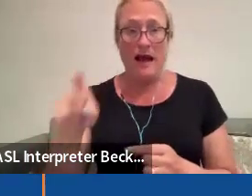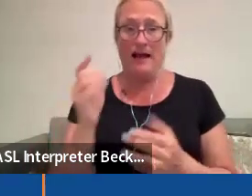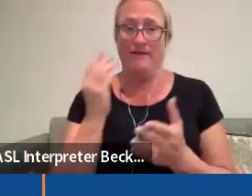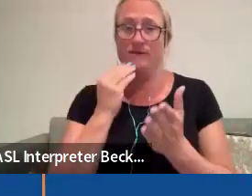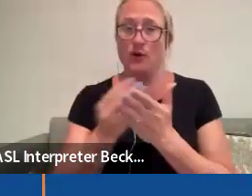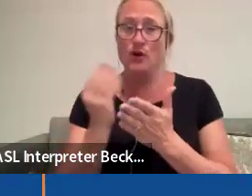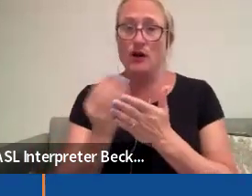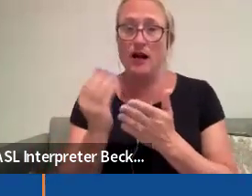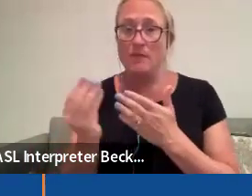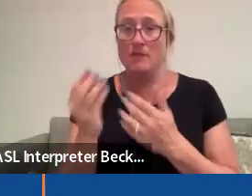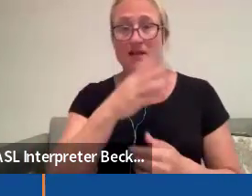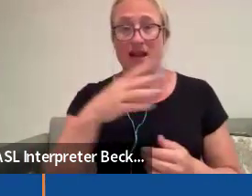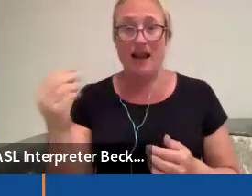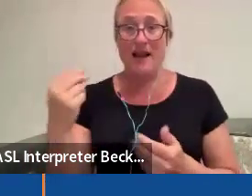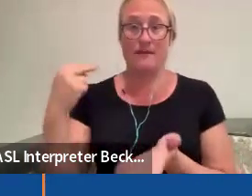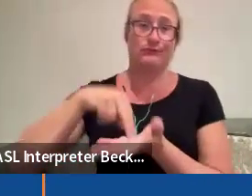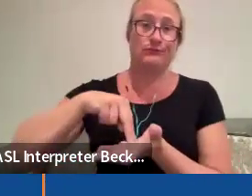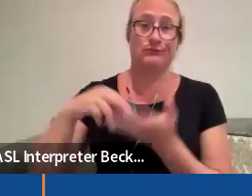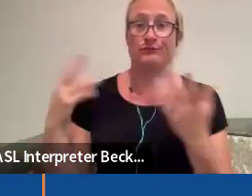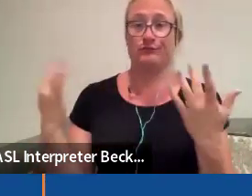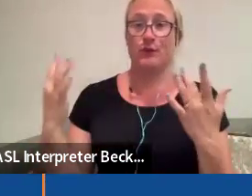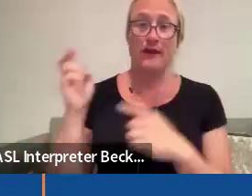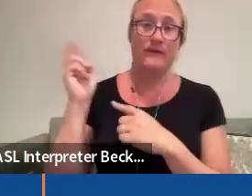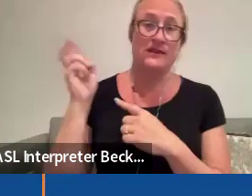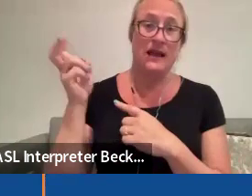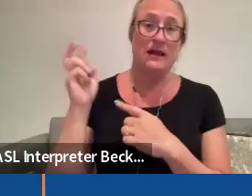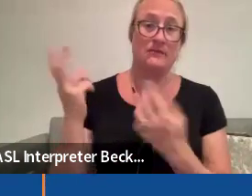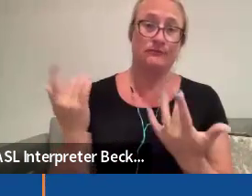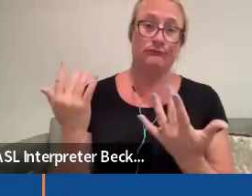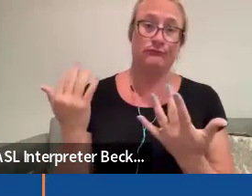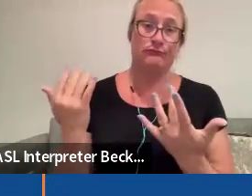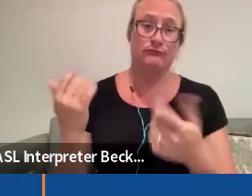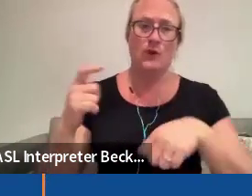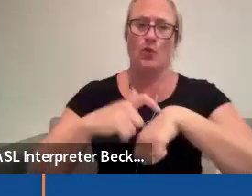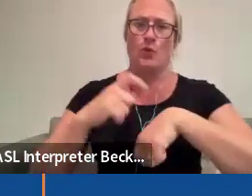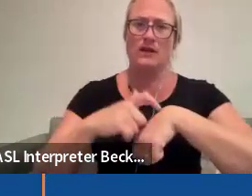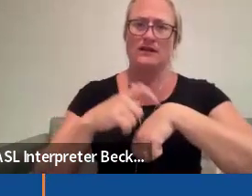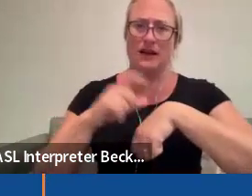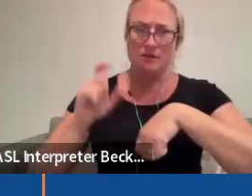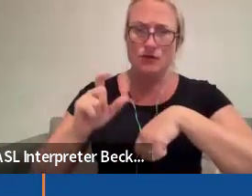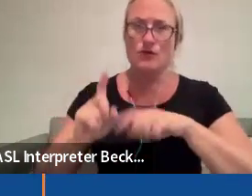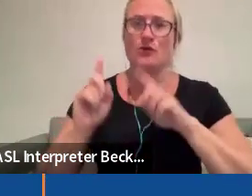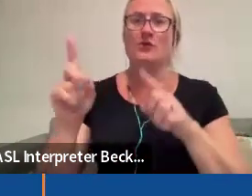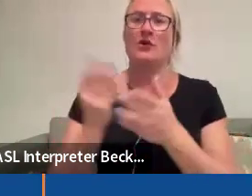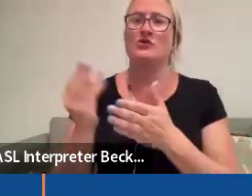shopping. You also have to wait for SEPTA to arrive. What time should you go